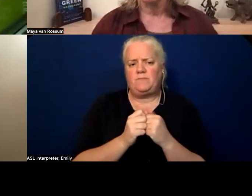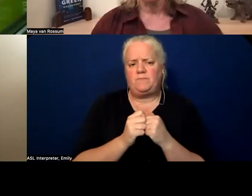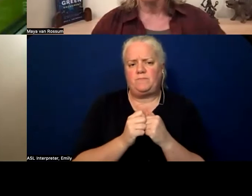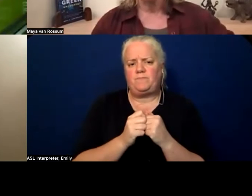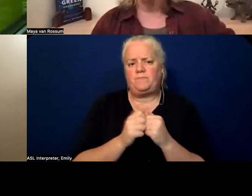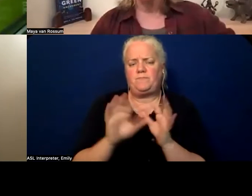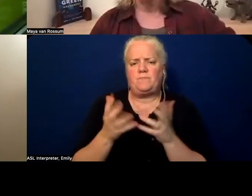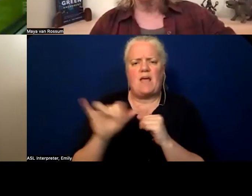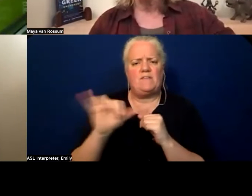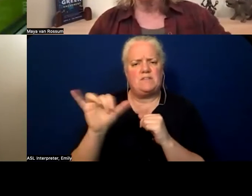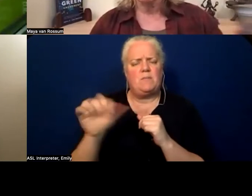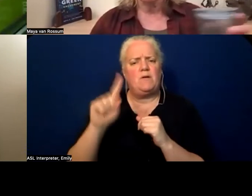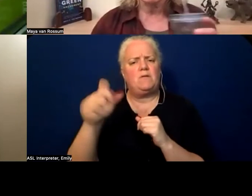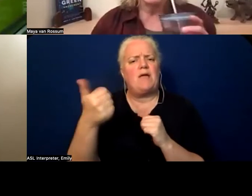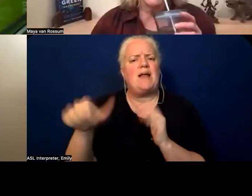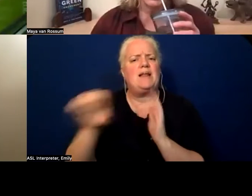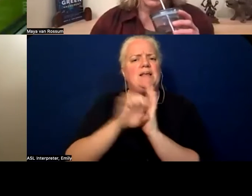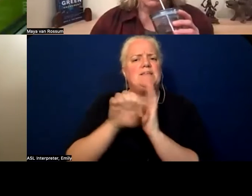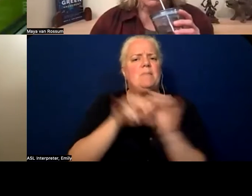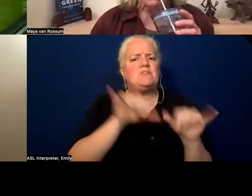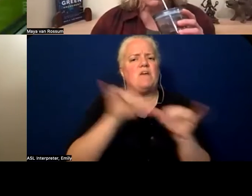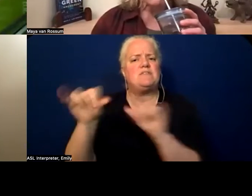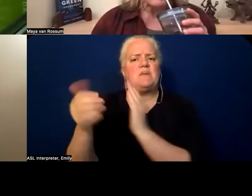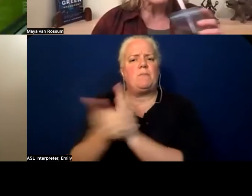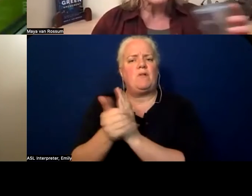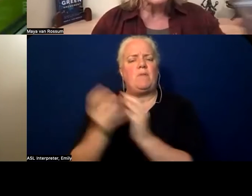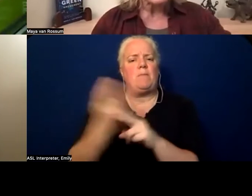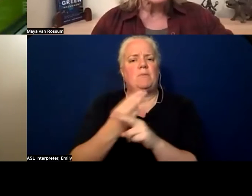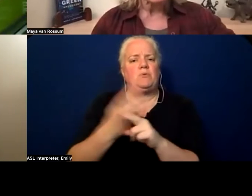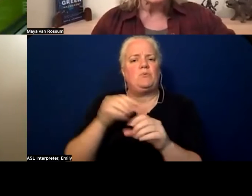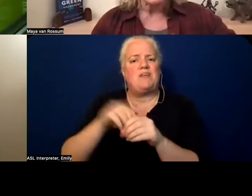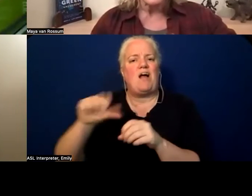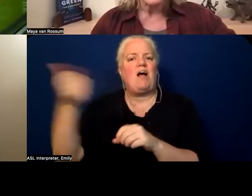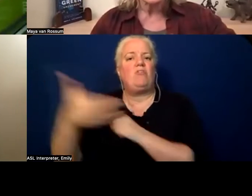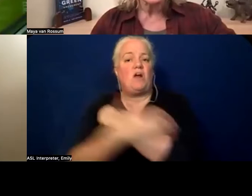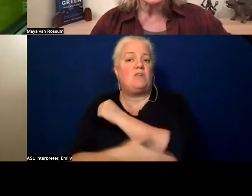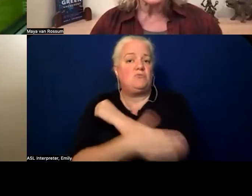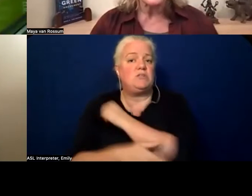similar. Are there any examples of similar amendments being used in other countries?